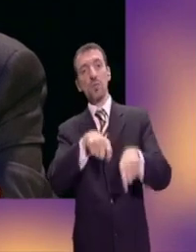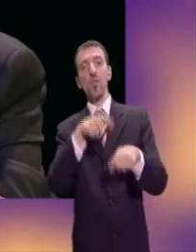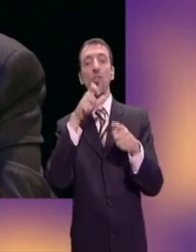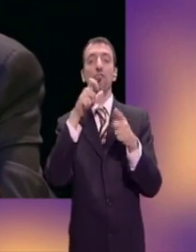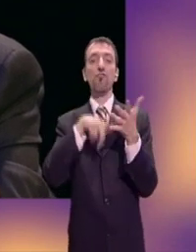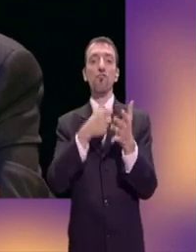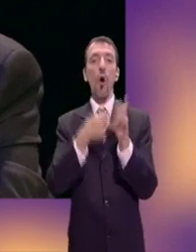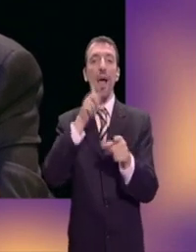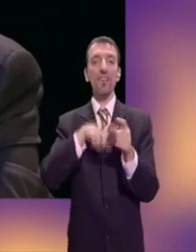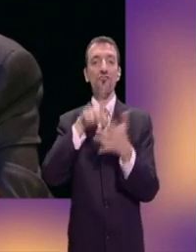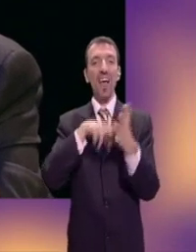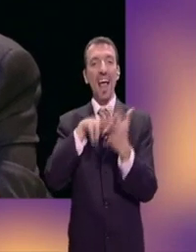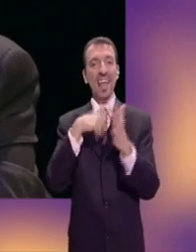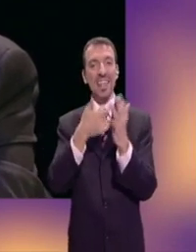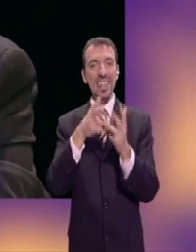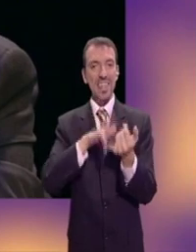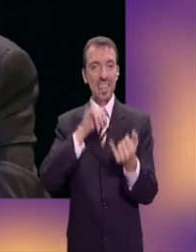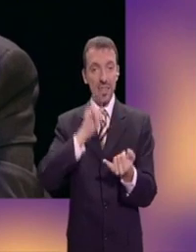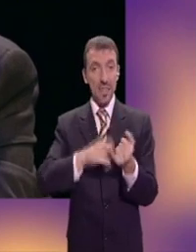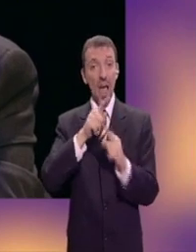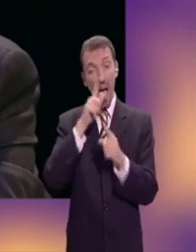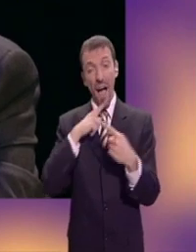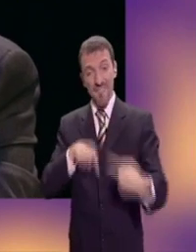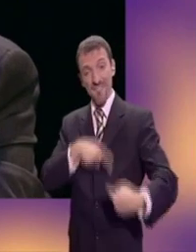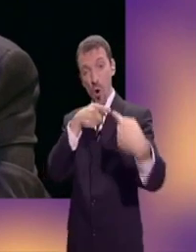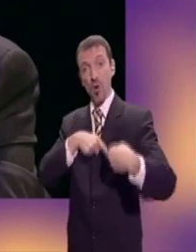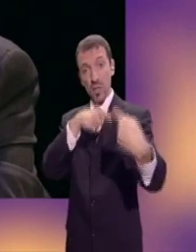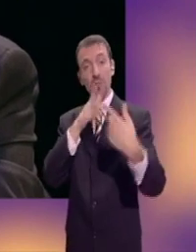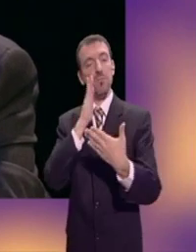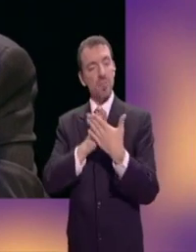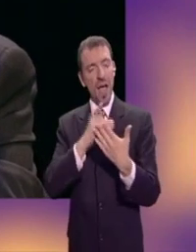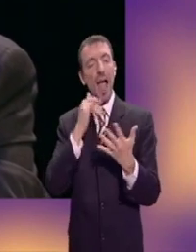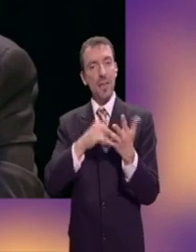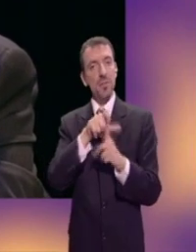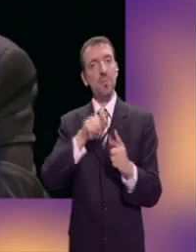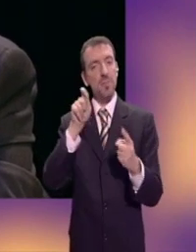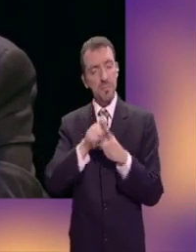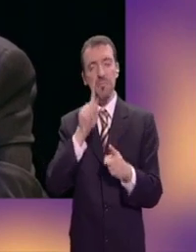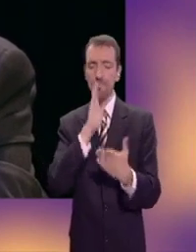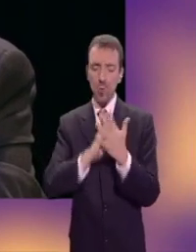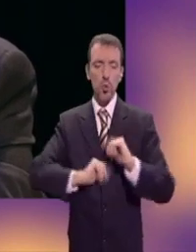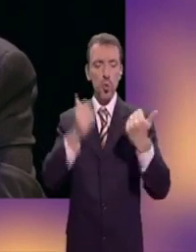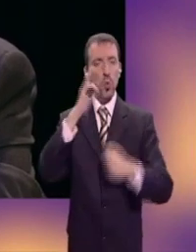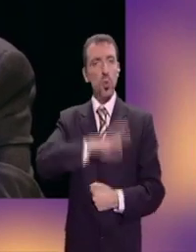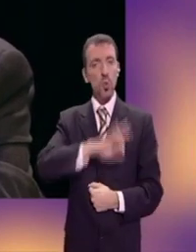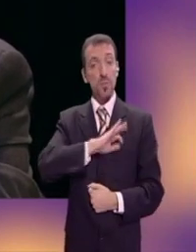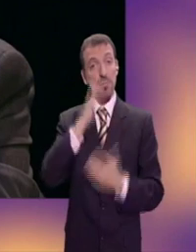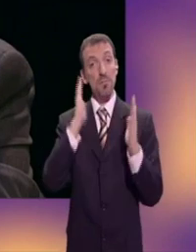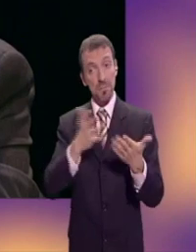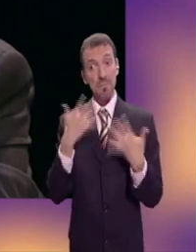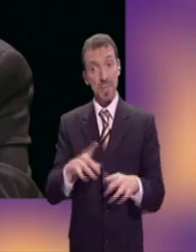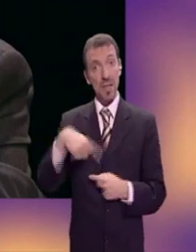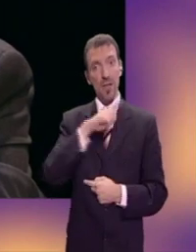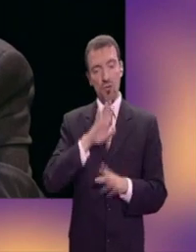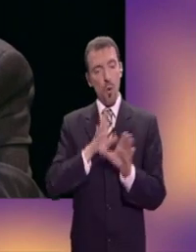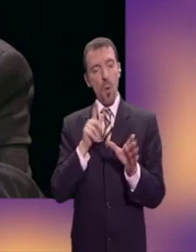I fought him, and I'm extremely glad I fought him, and I think it was good for the SDP. So I agree with what they both said. I'm no longer